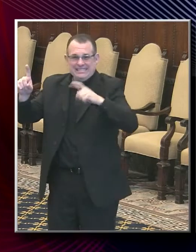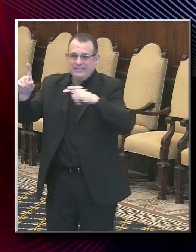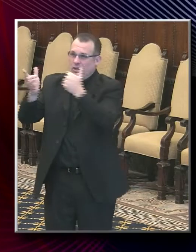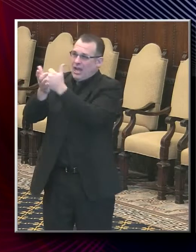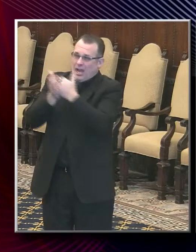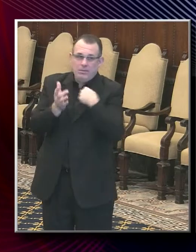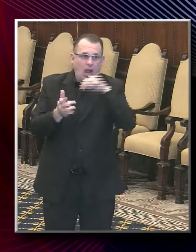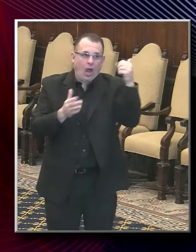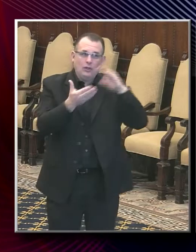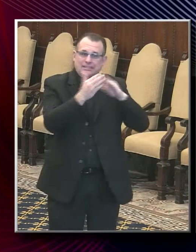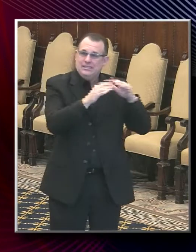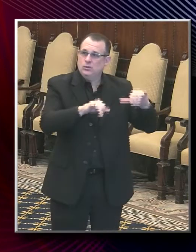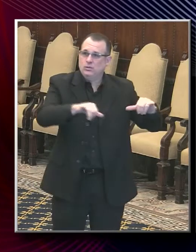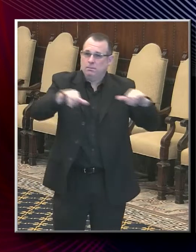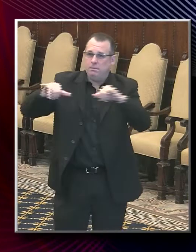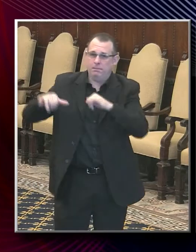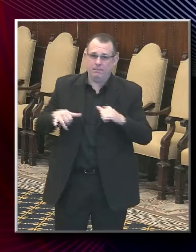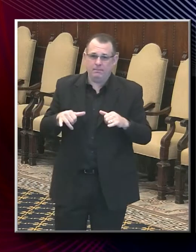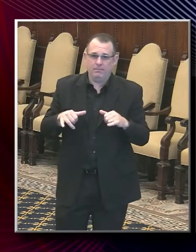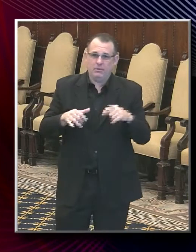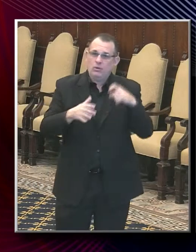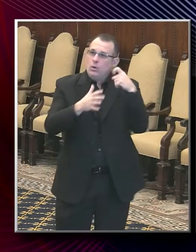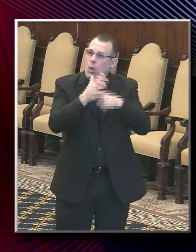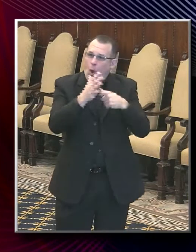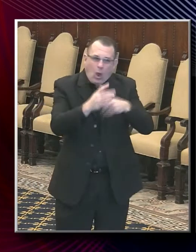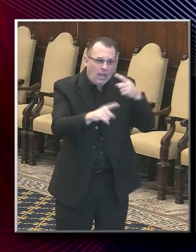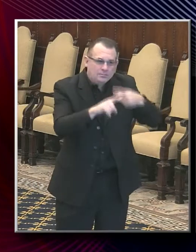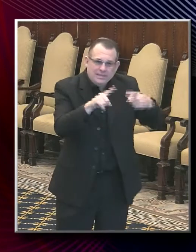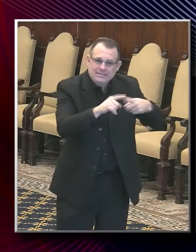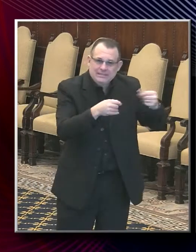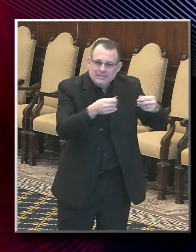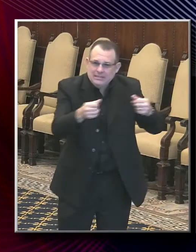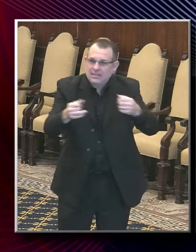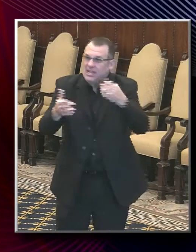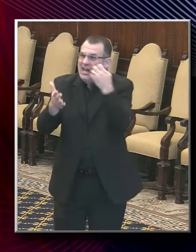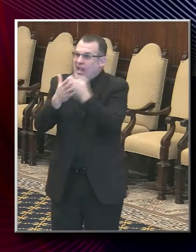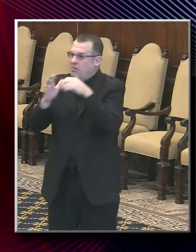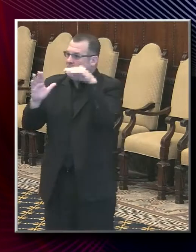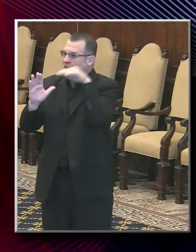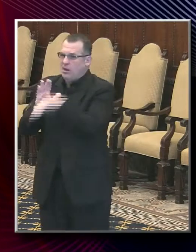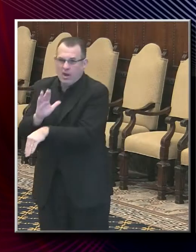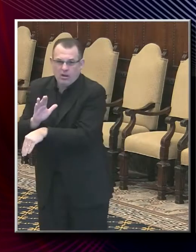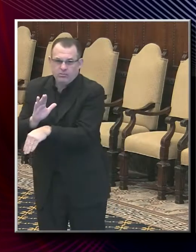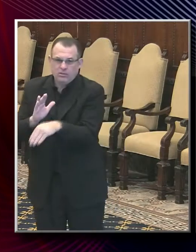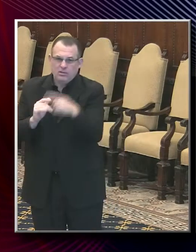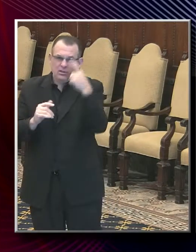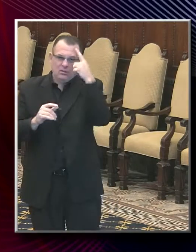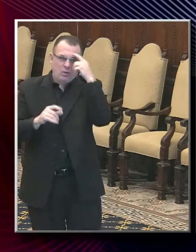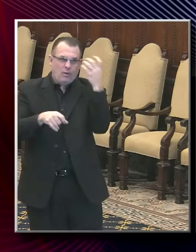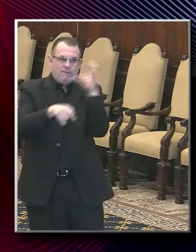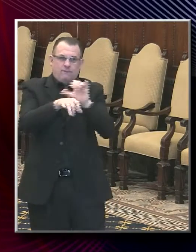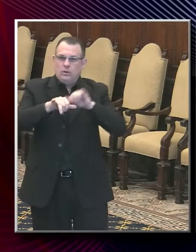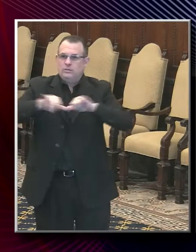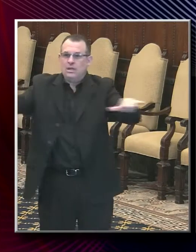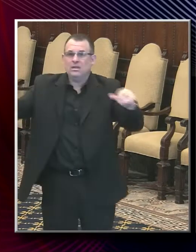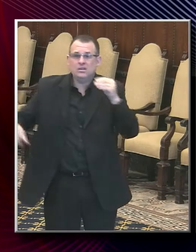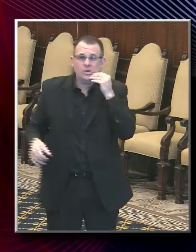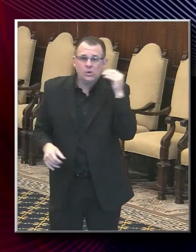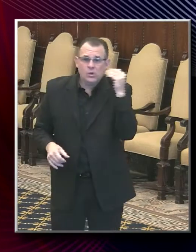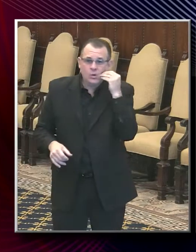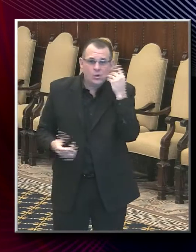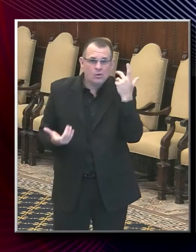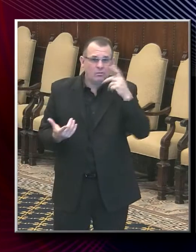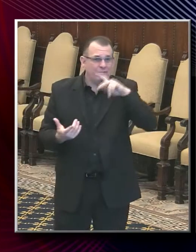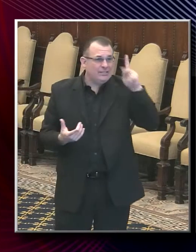Because of these costs and because of the economic downturn resulting from the stay-at-home order, Philadelphia and other cities are staring at a